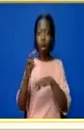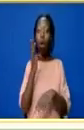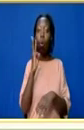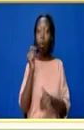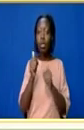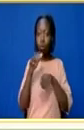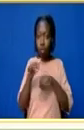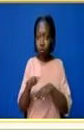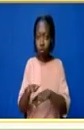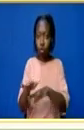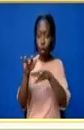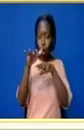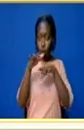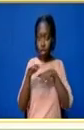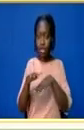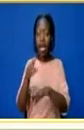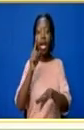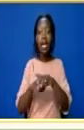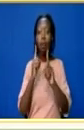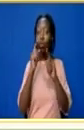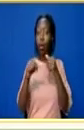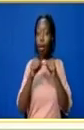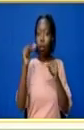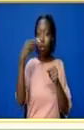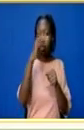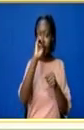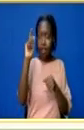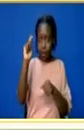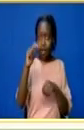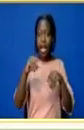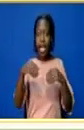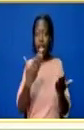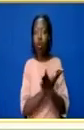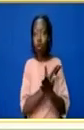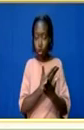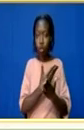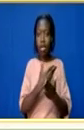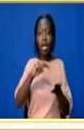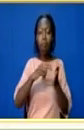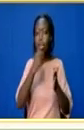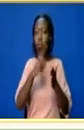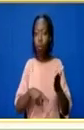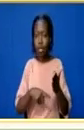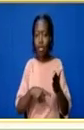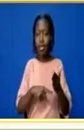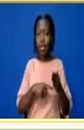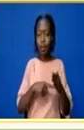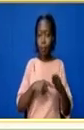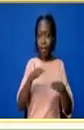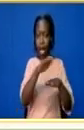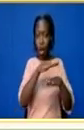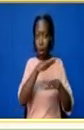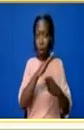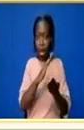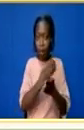that flows. Mm. Mm-hmm. So when you talk about sheet erosion, it is the thin uniform layer of moving water